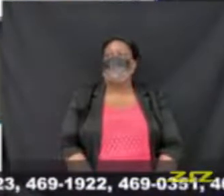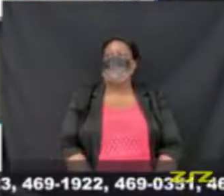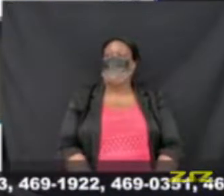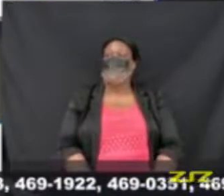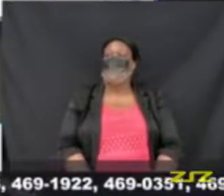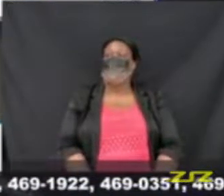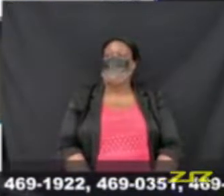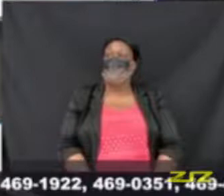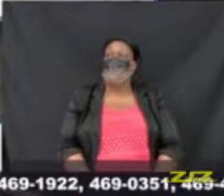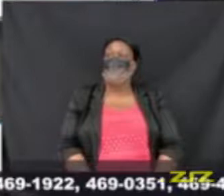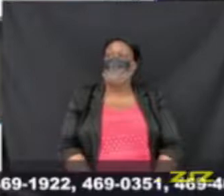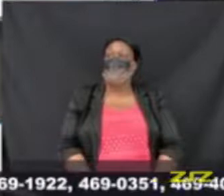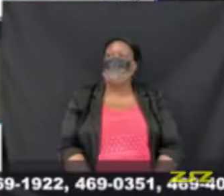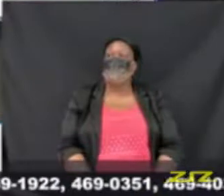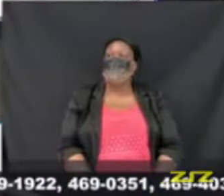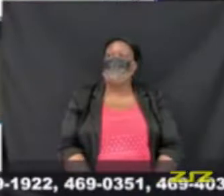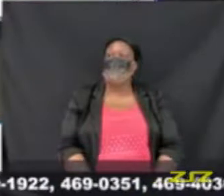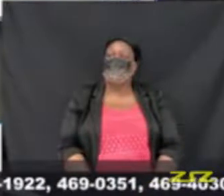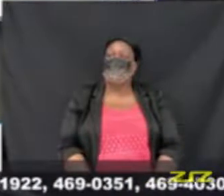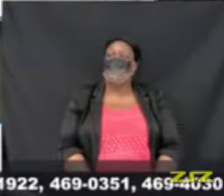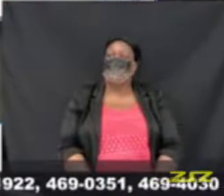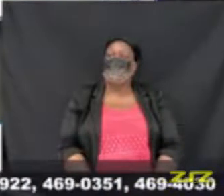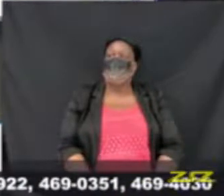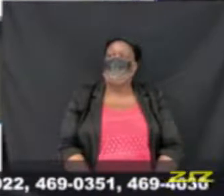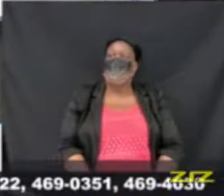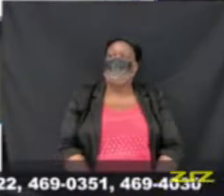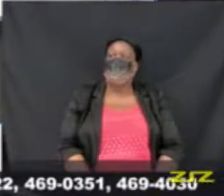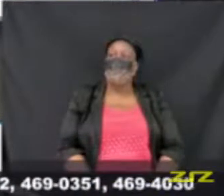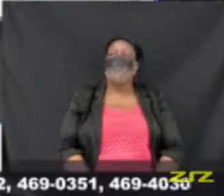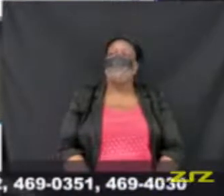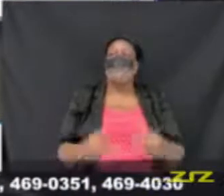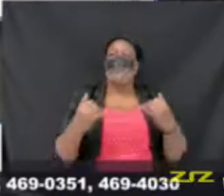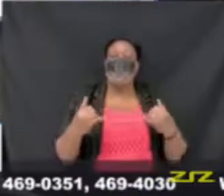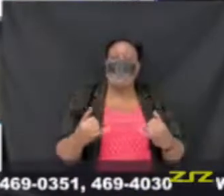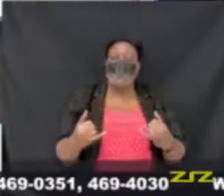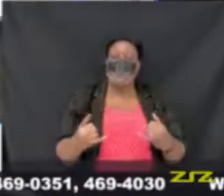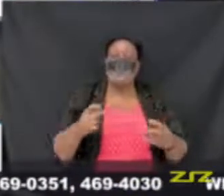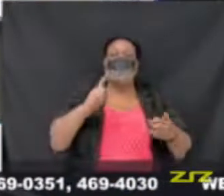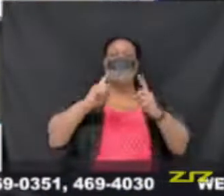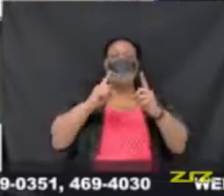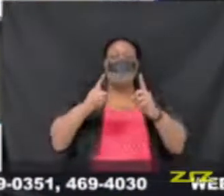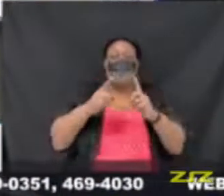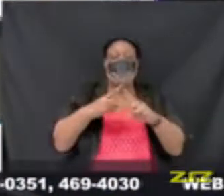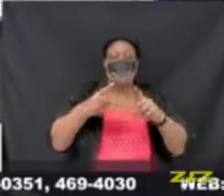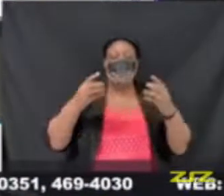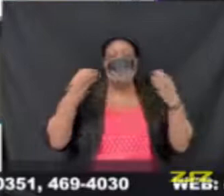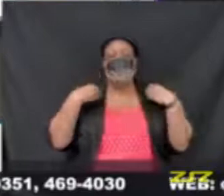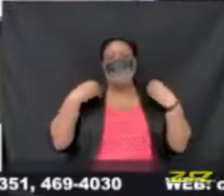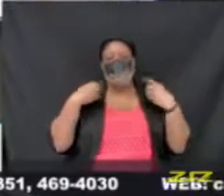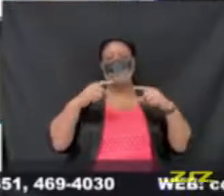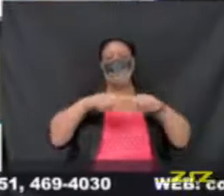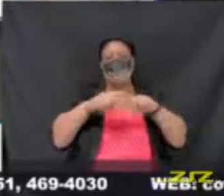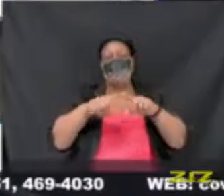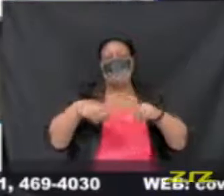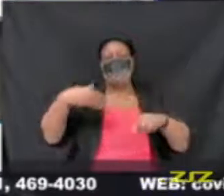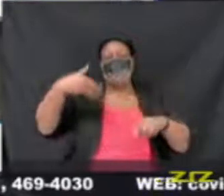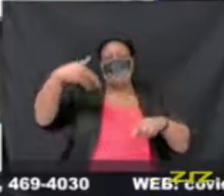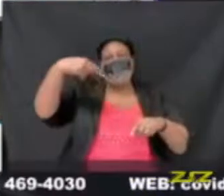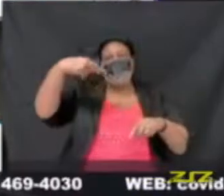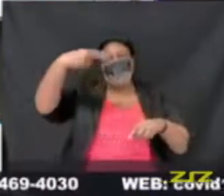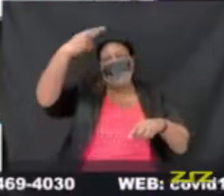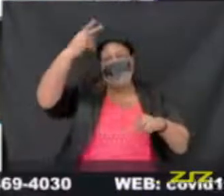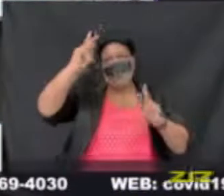Prime Minister, as well as the Attorney General, regarding looking at policies and procedures to sit down and discuss with the task